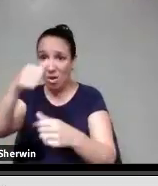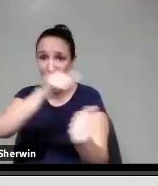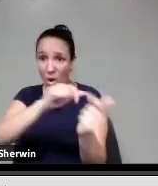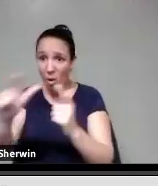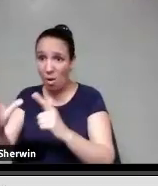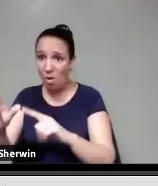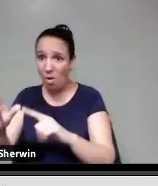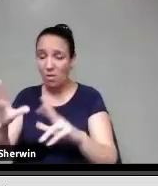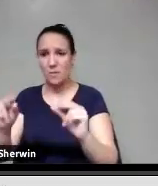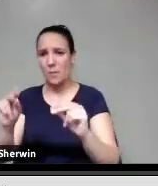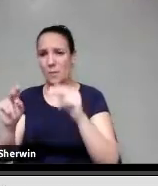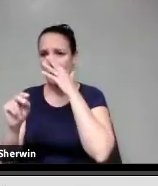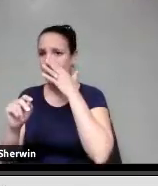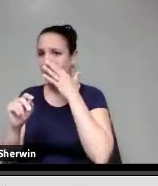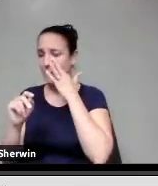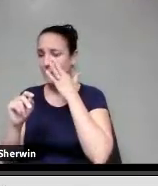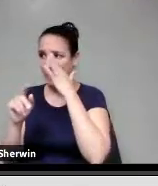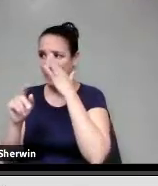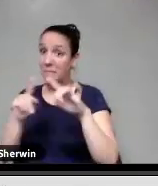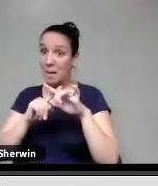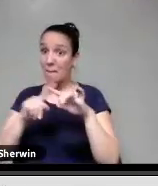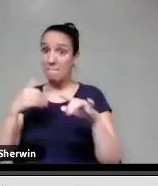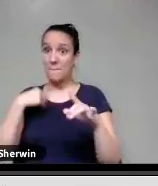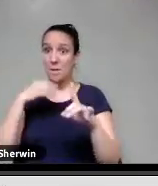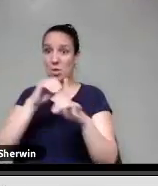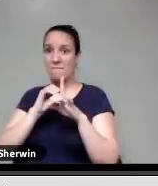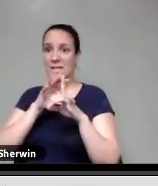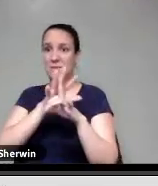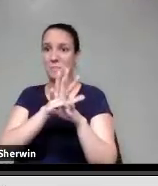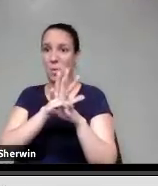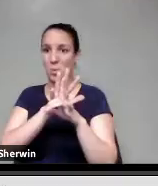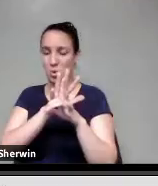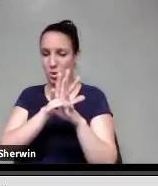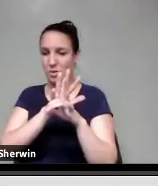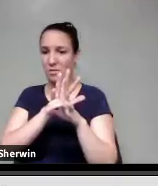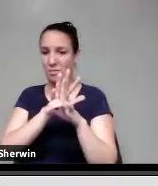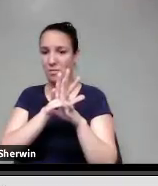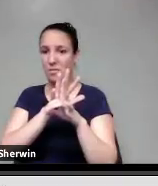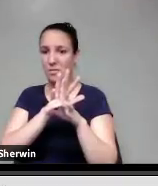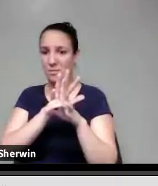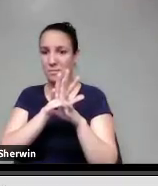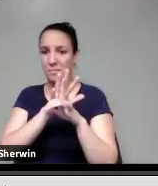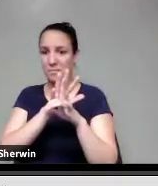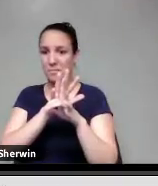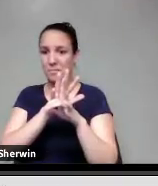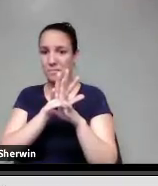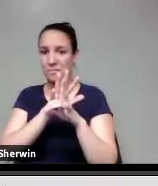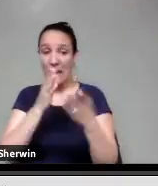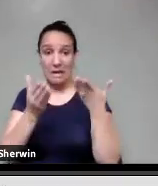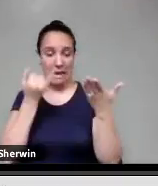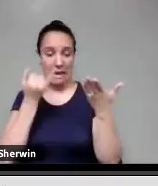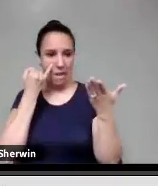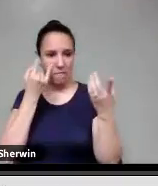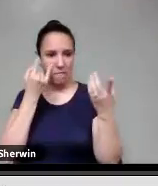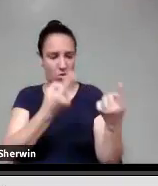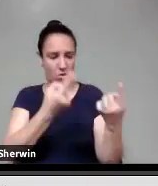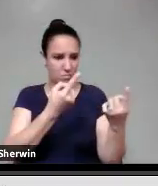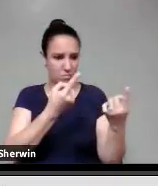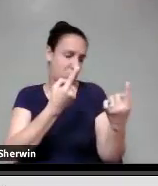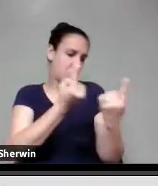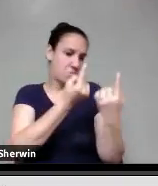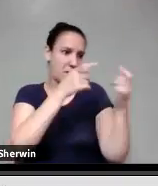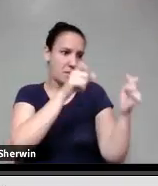Alyssa? But it gives you exposure to them so that the ones that you think you might be able to target, you can go out